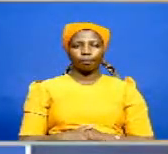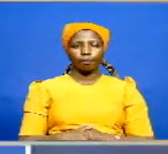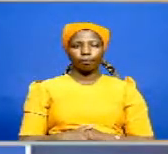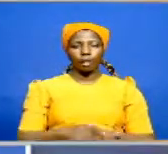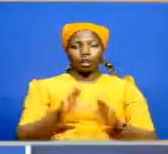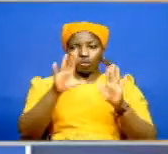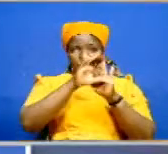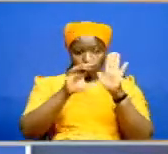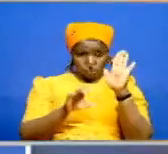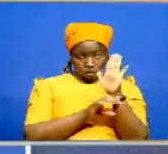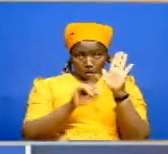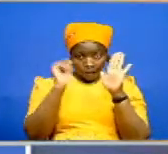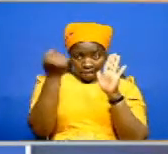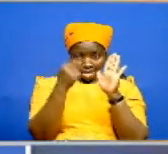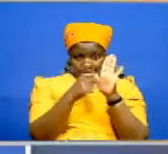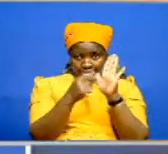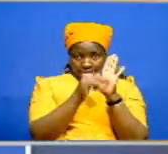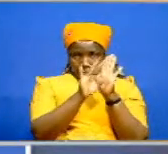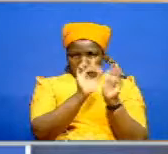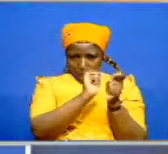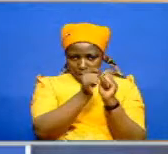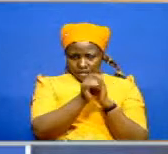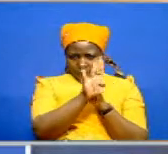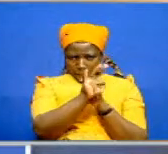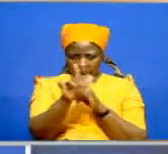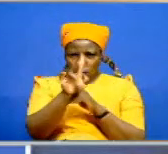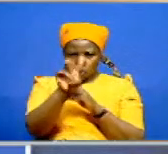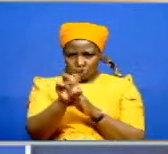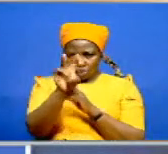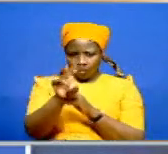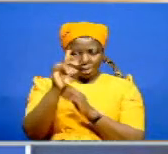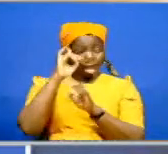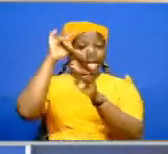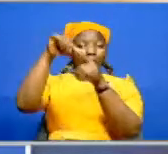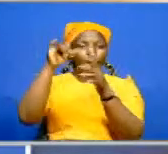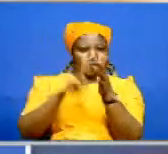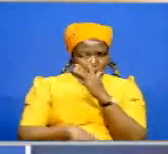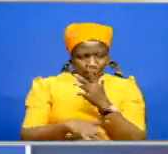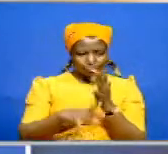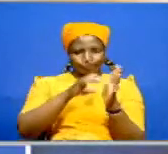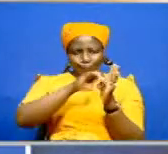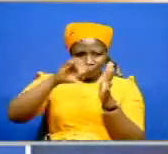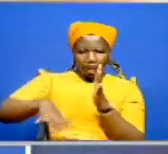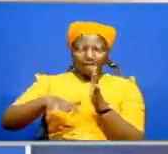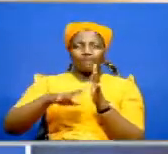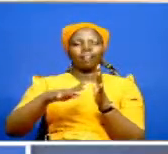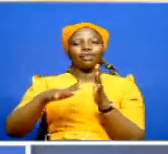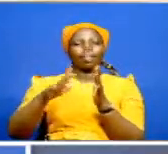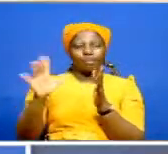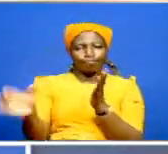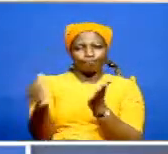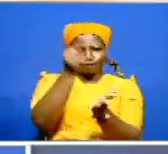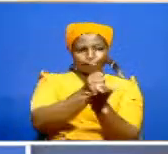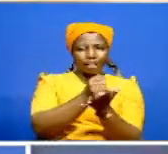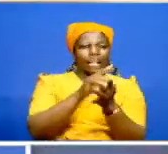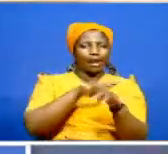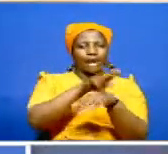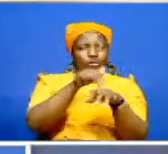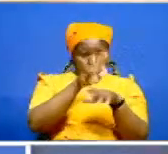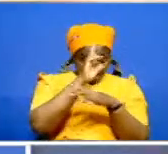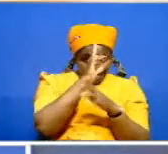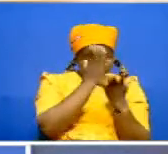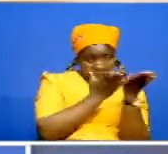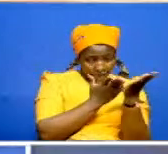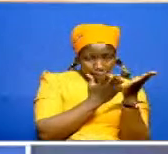The Constitution of Kenya Amendment Bill 2020 seeks to replace the National Police Service Commission with the Kenya Police